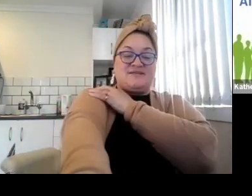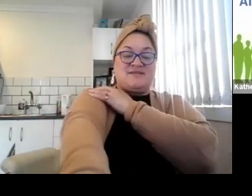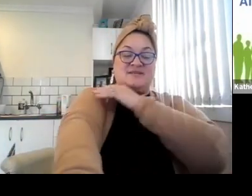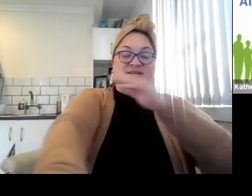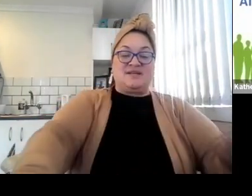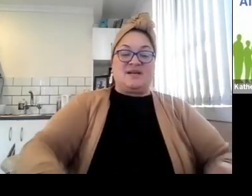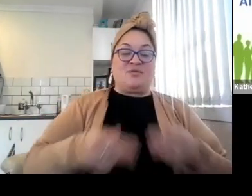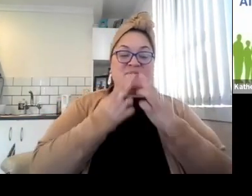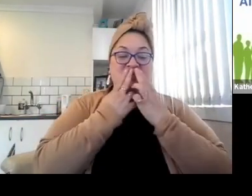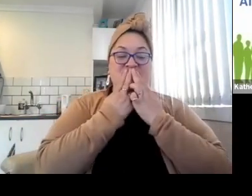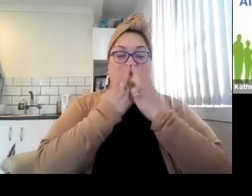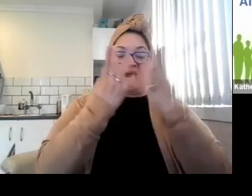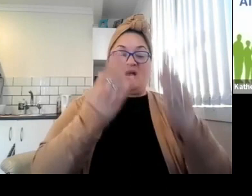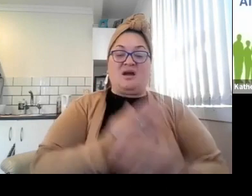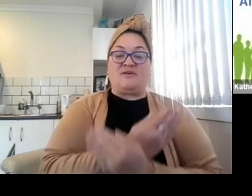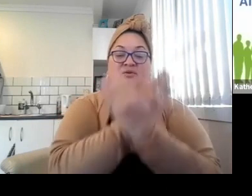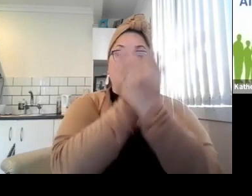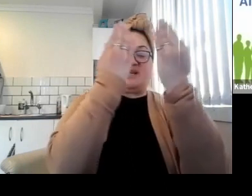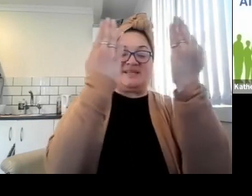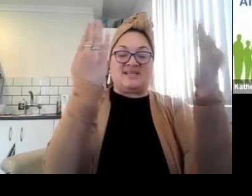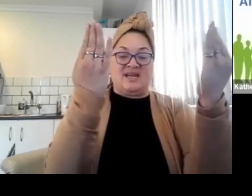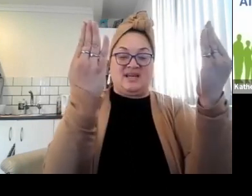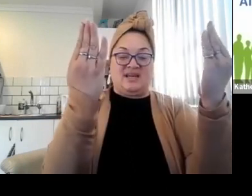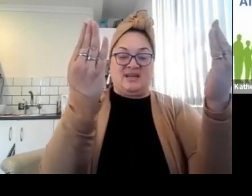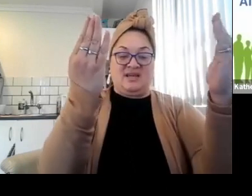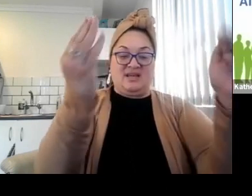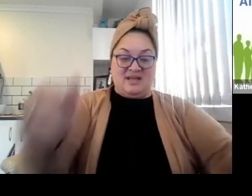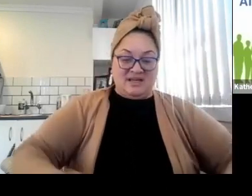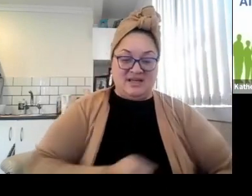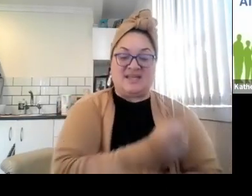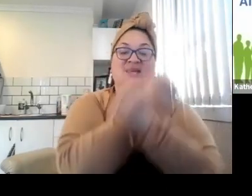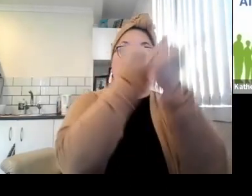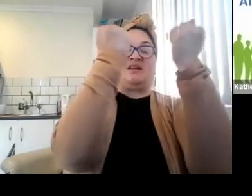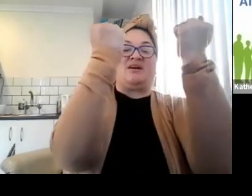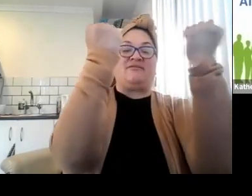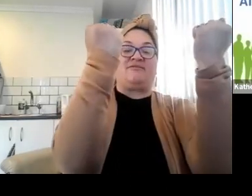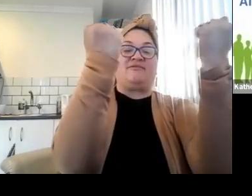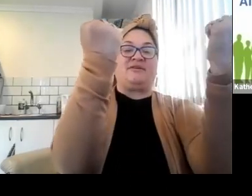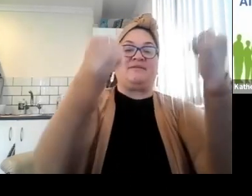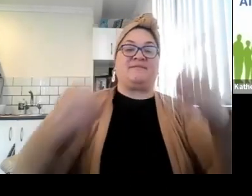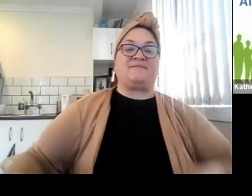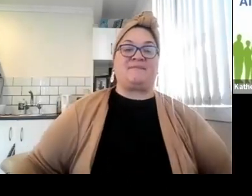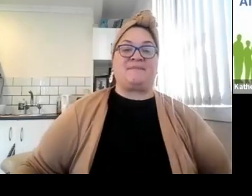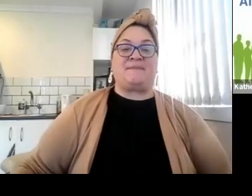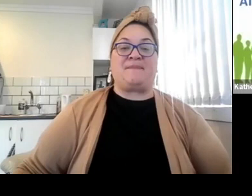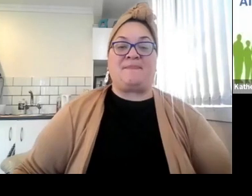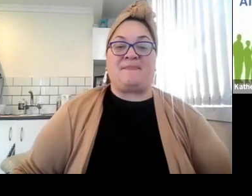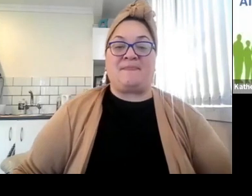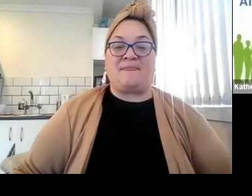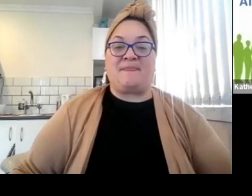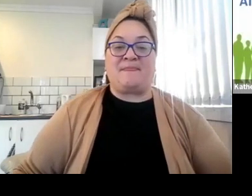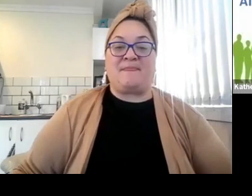of frost, a promise of a glorious day. Let there be life.